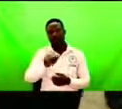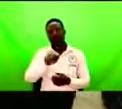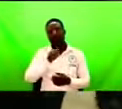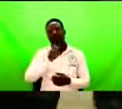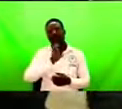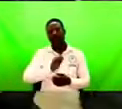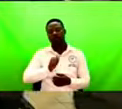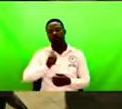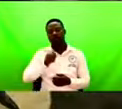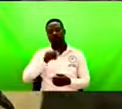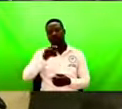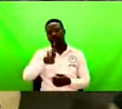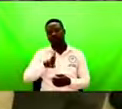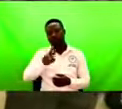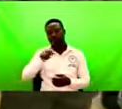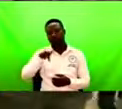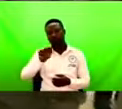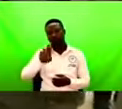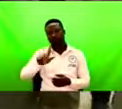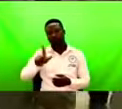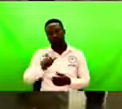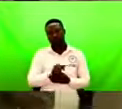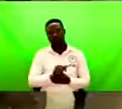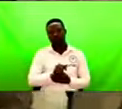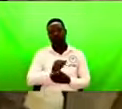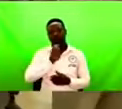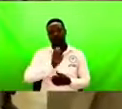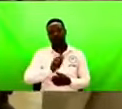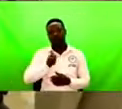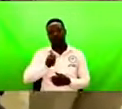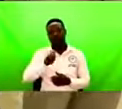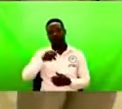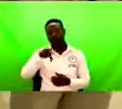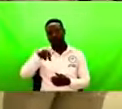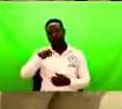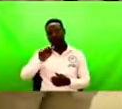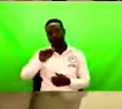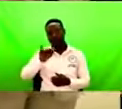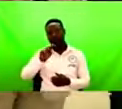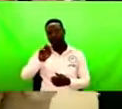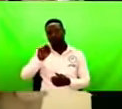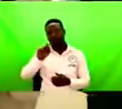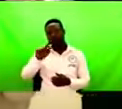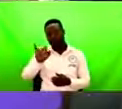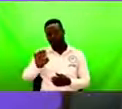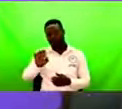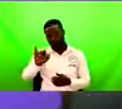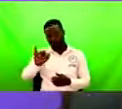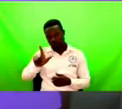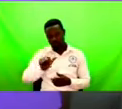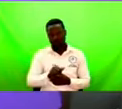Frempong, Elder Prof. Daniel Obing Etuya, Elder Mensah Benson Agaga, Dr. Na